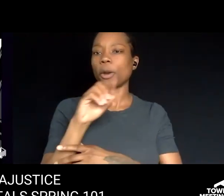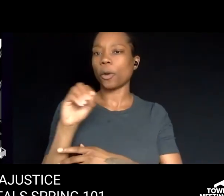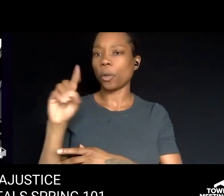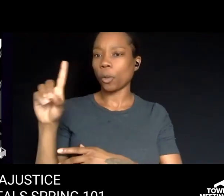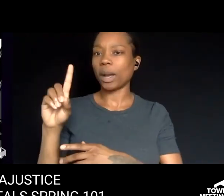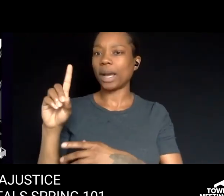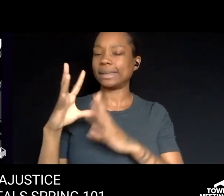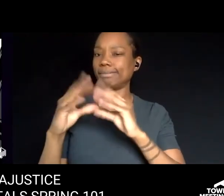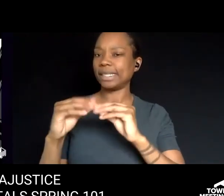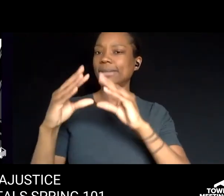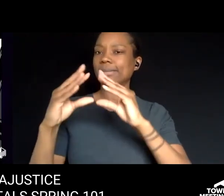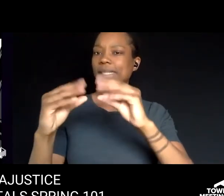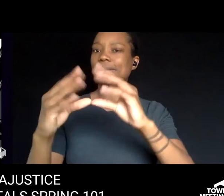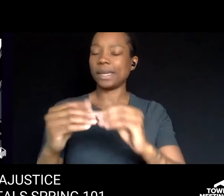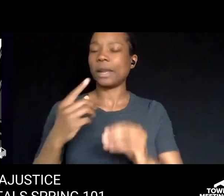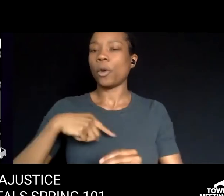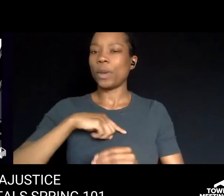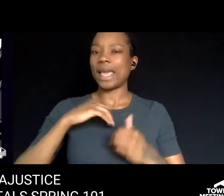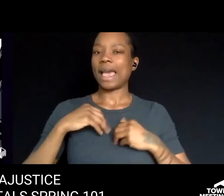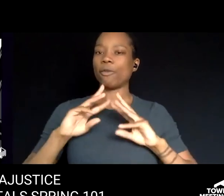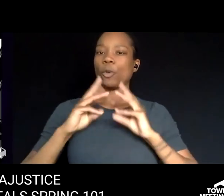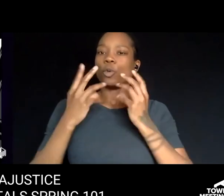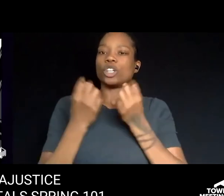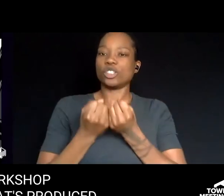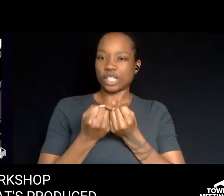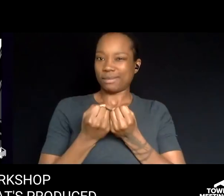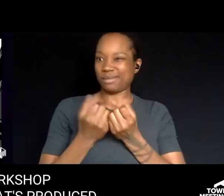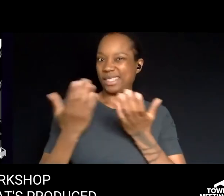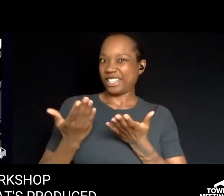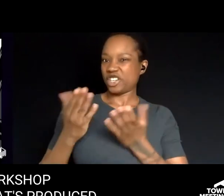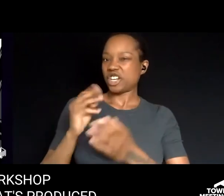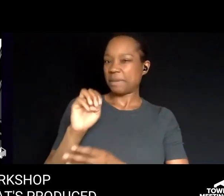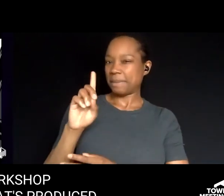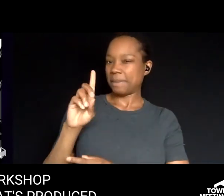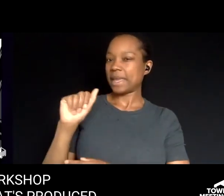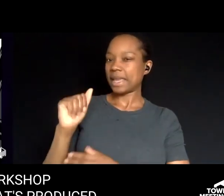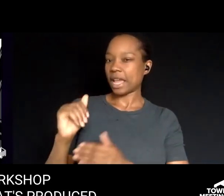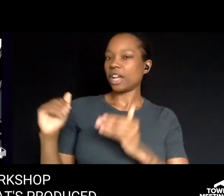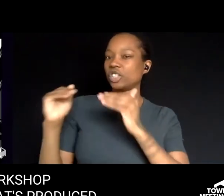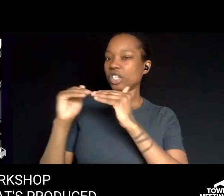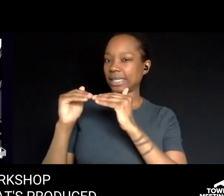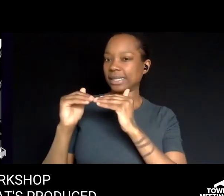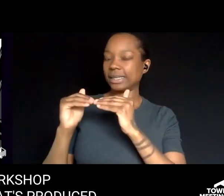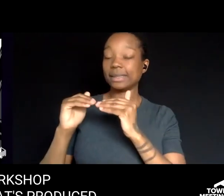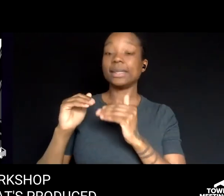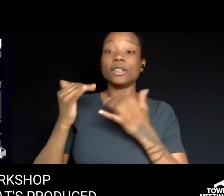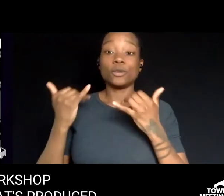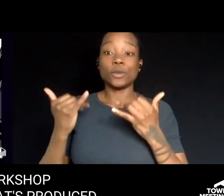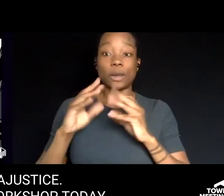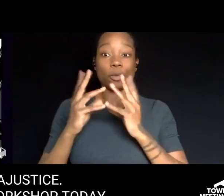Media Justice. And for this workshop today, which is being facilitated by me,